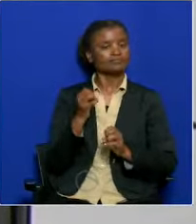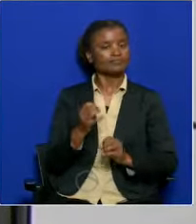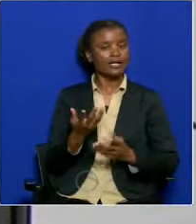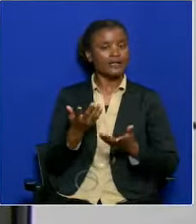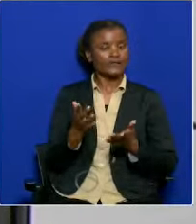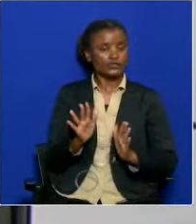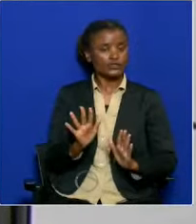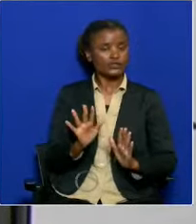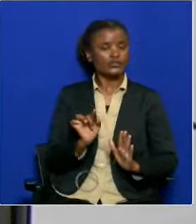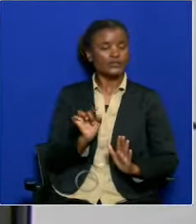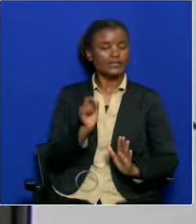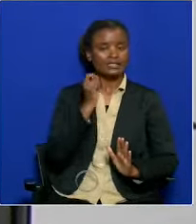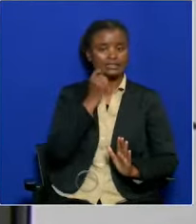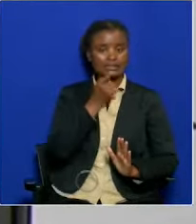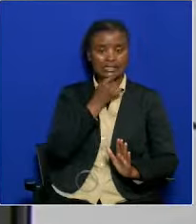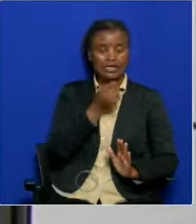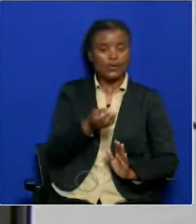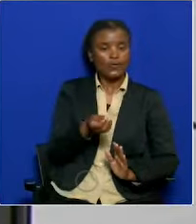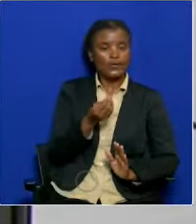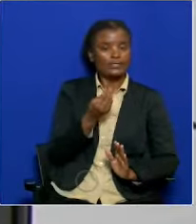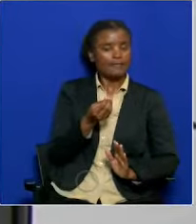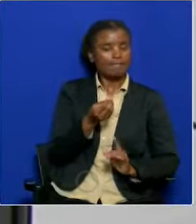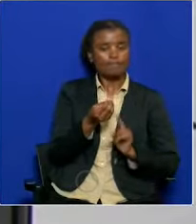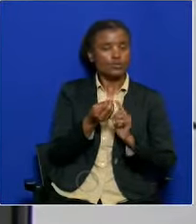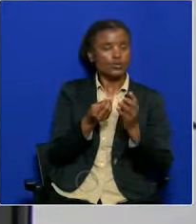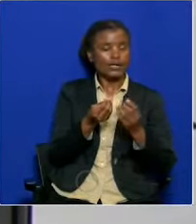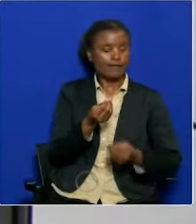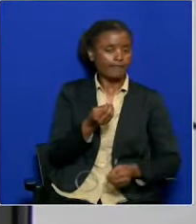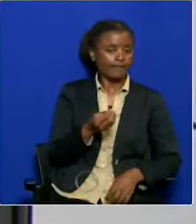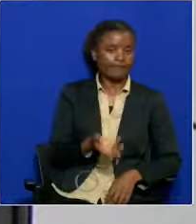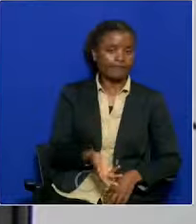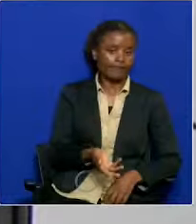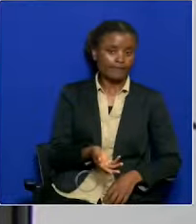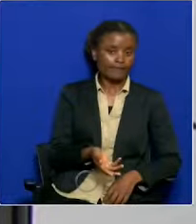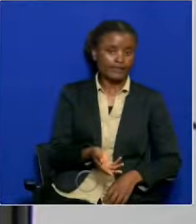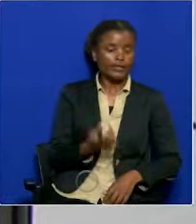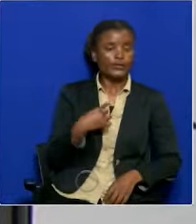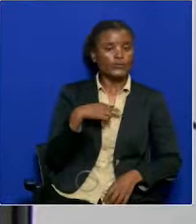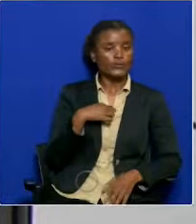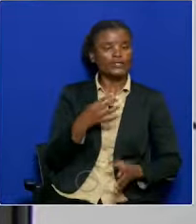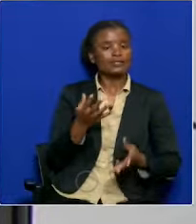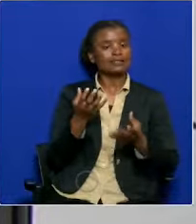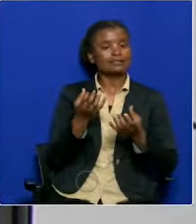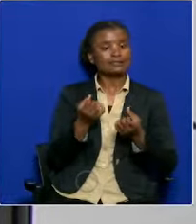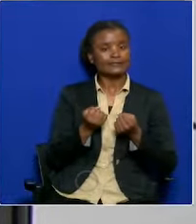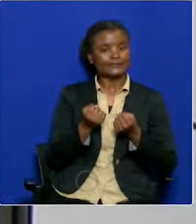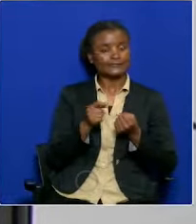my WhatsApps and whatsoever. And we received these WhatsApps,